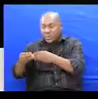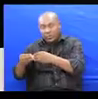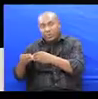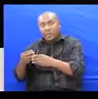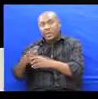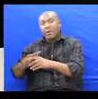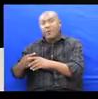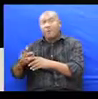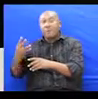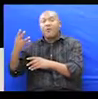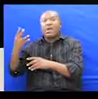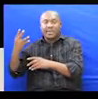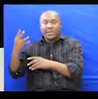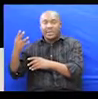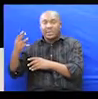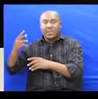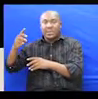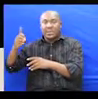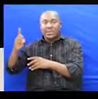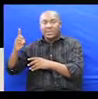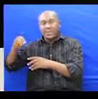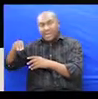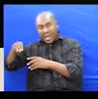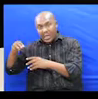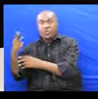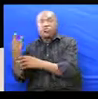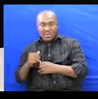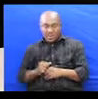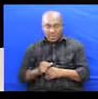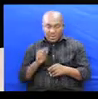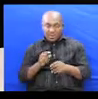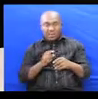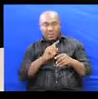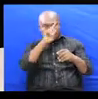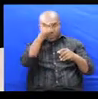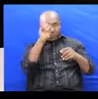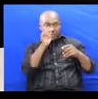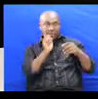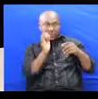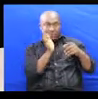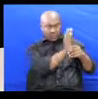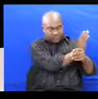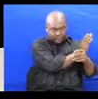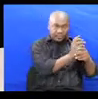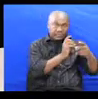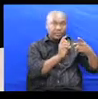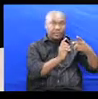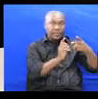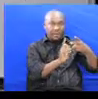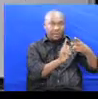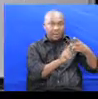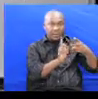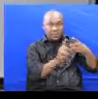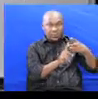cubic. That is type number 1, known as mass concentration. Now let's go for number 2,